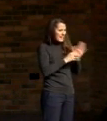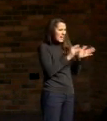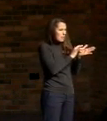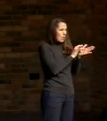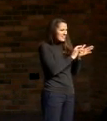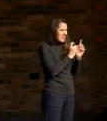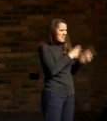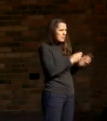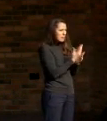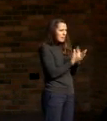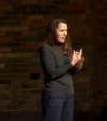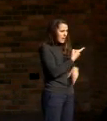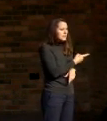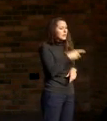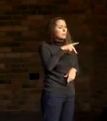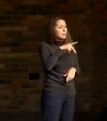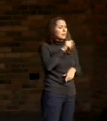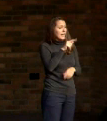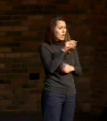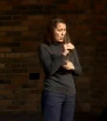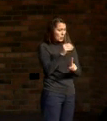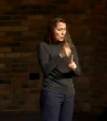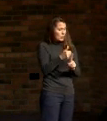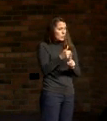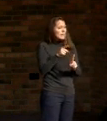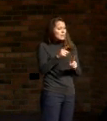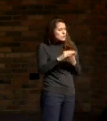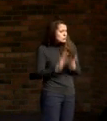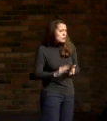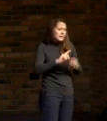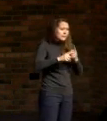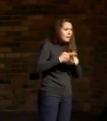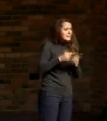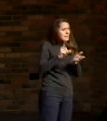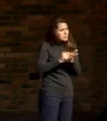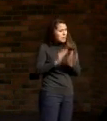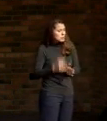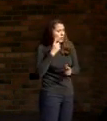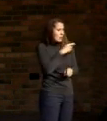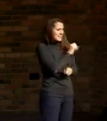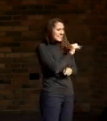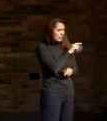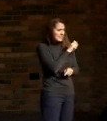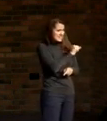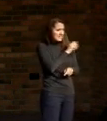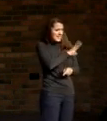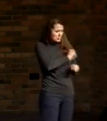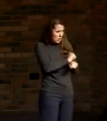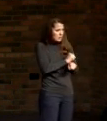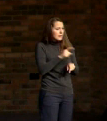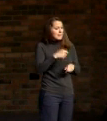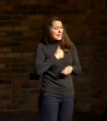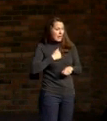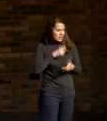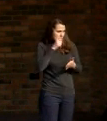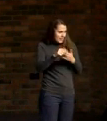hemlock. Plato, his student friend and publisher of Socrates' works, the Apology in